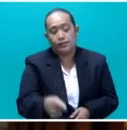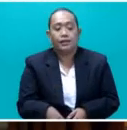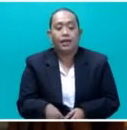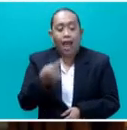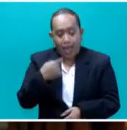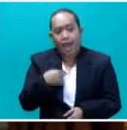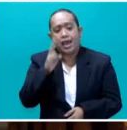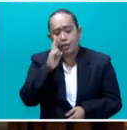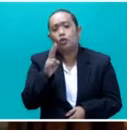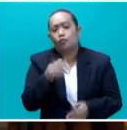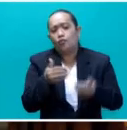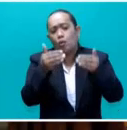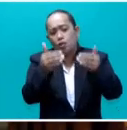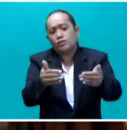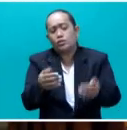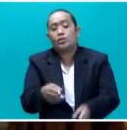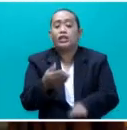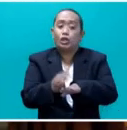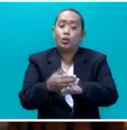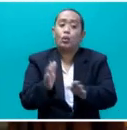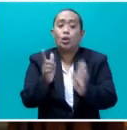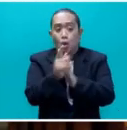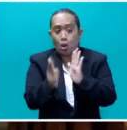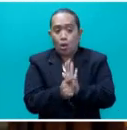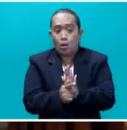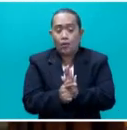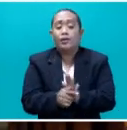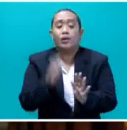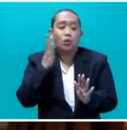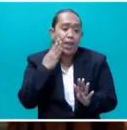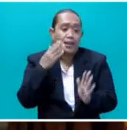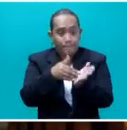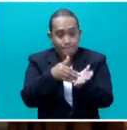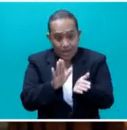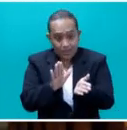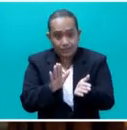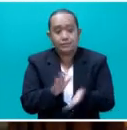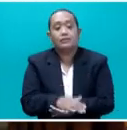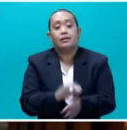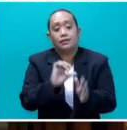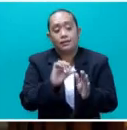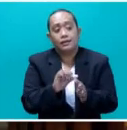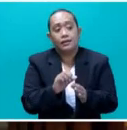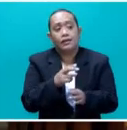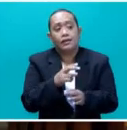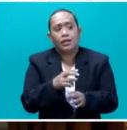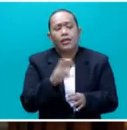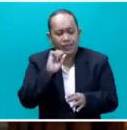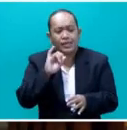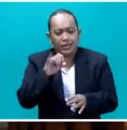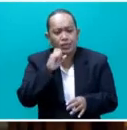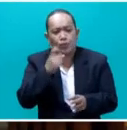new laws once it gets passed that will remove a number of issues